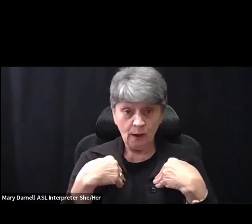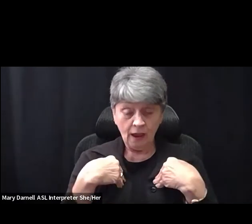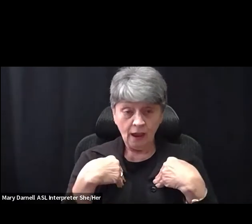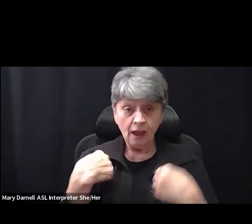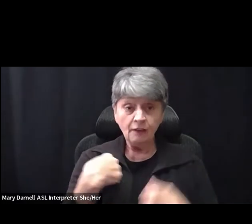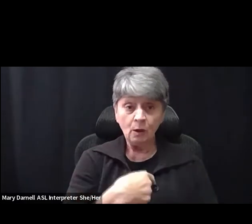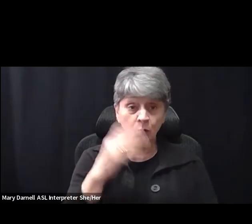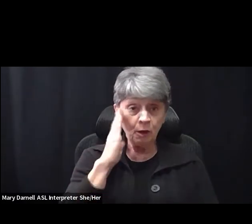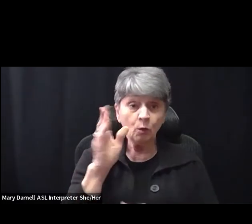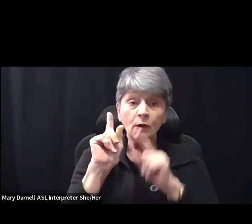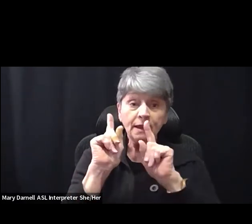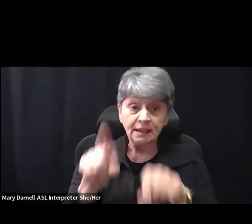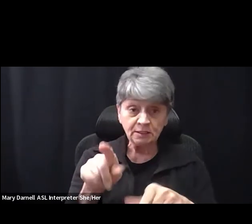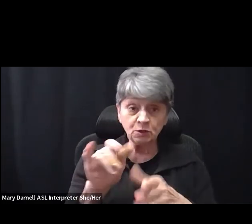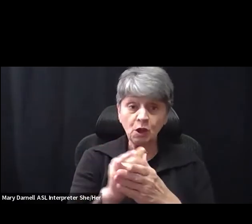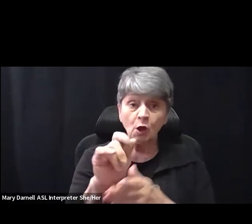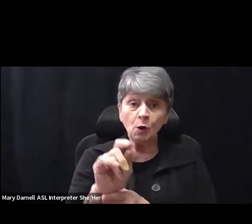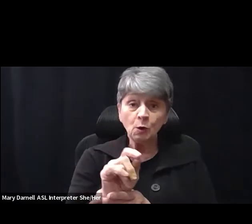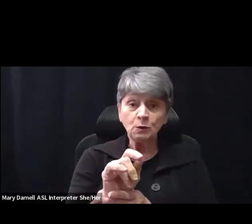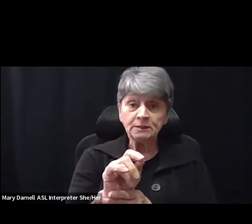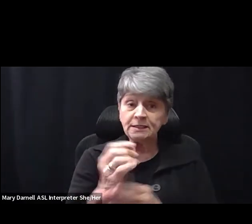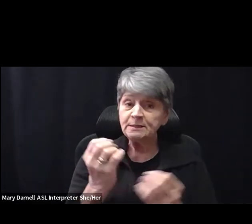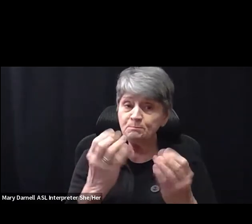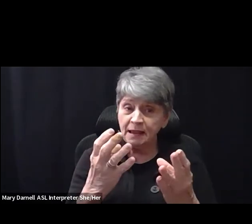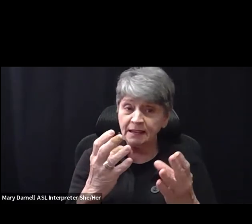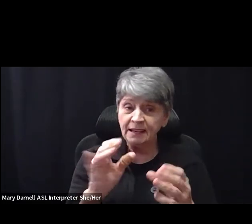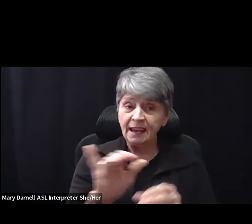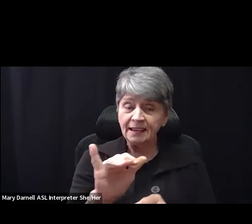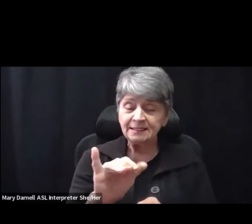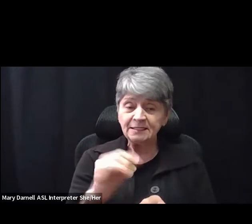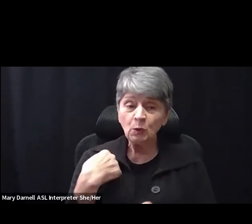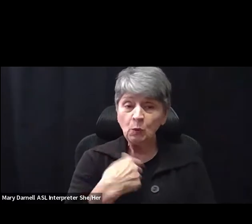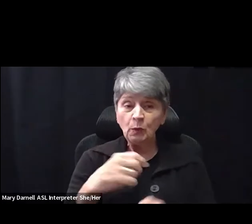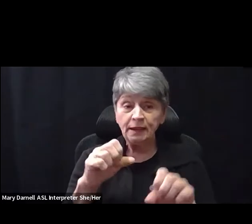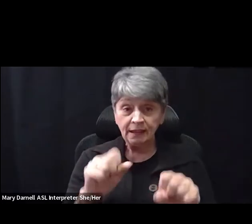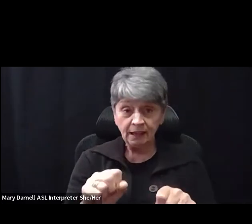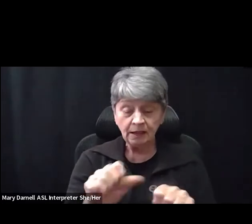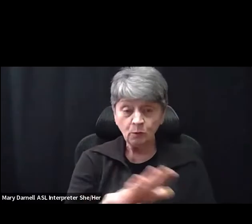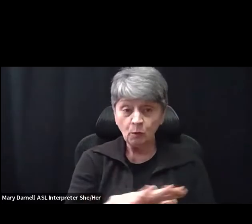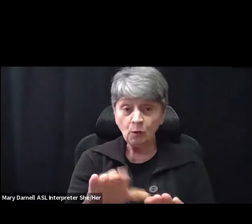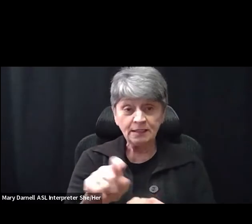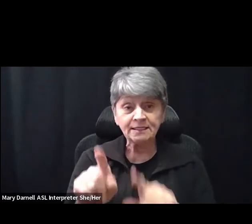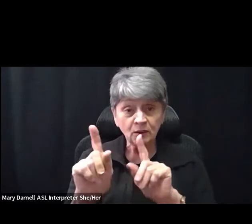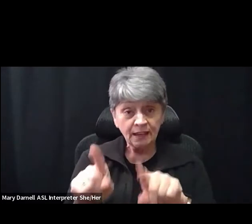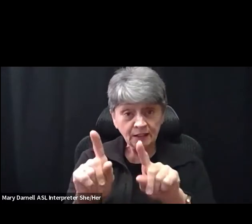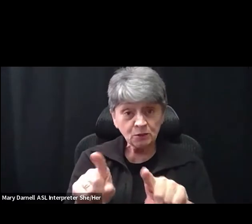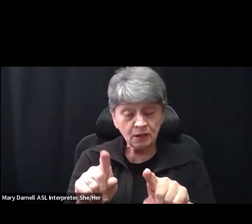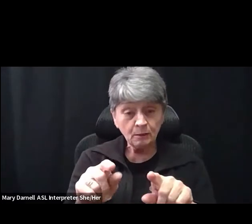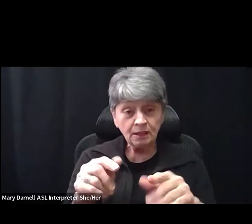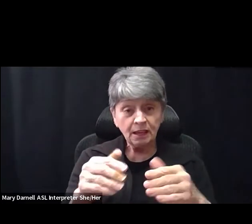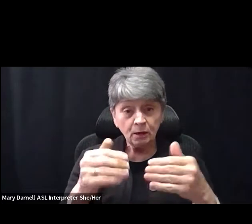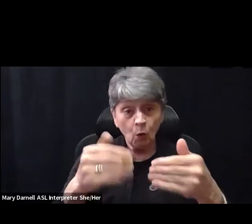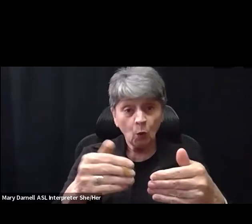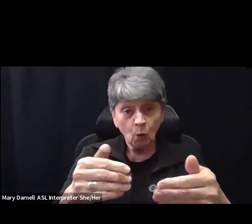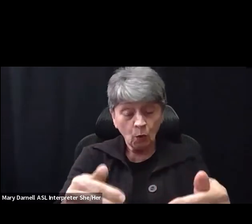those questions, as many as we can. We won't necessarily answer them in the order that you type them. We'll try to answer them at the